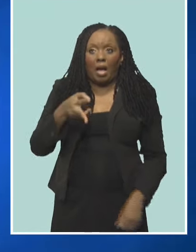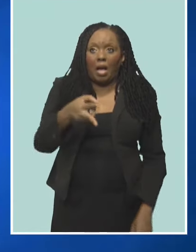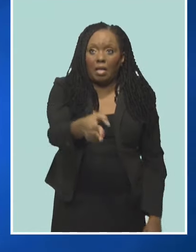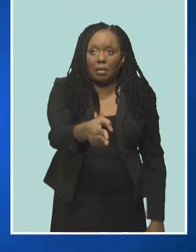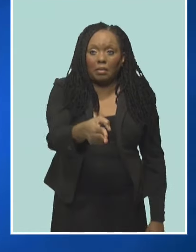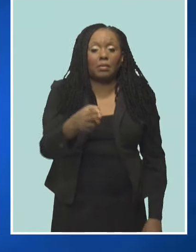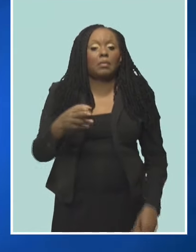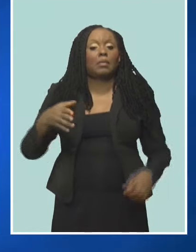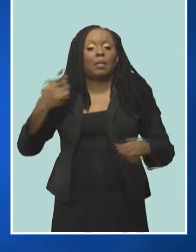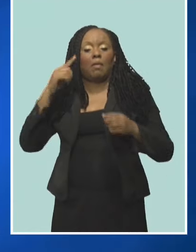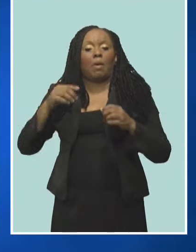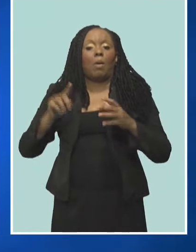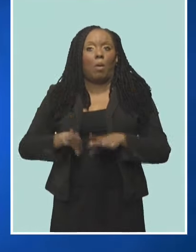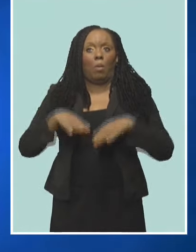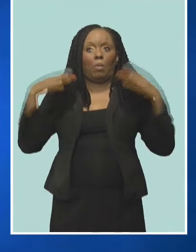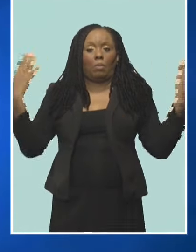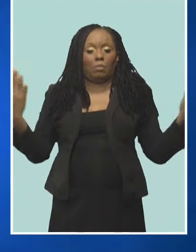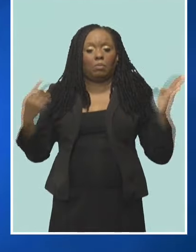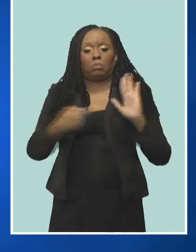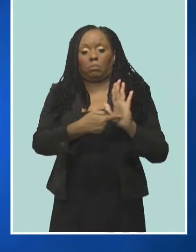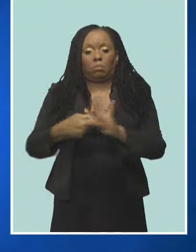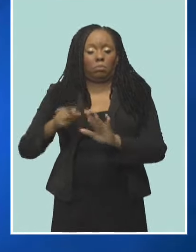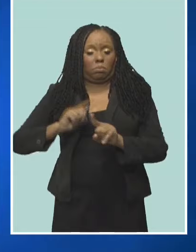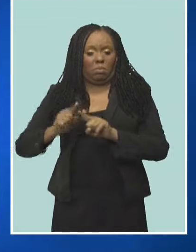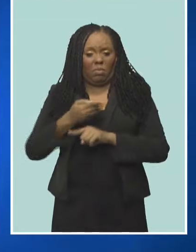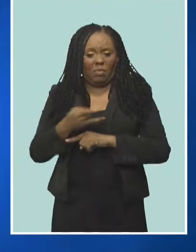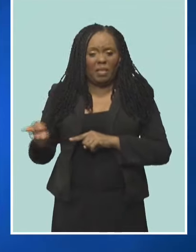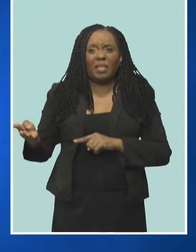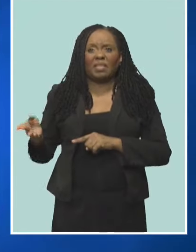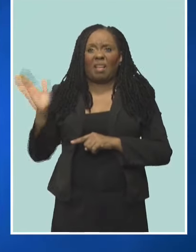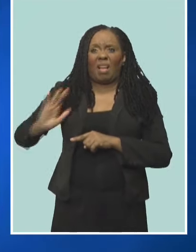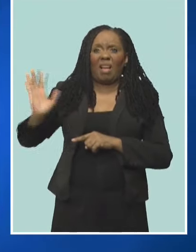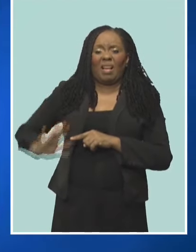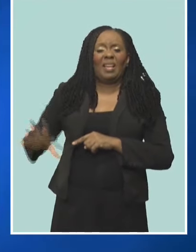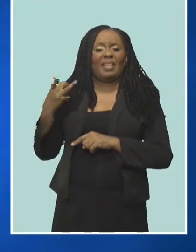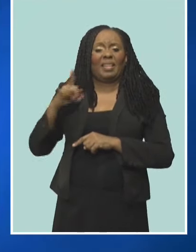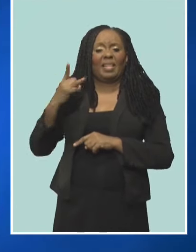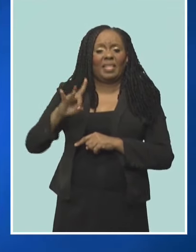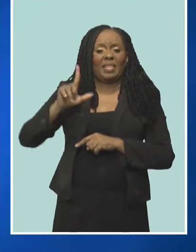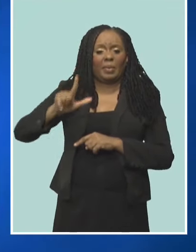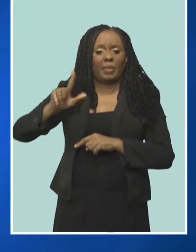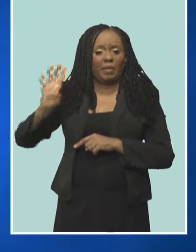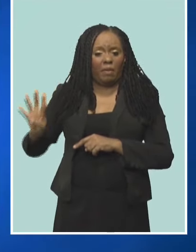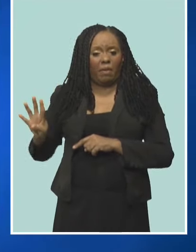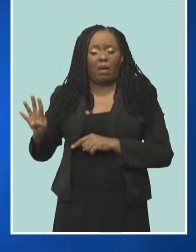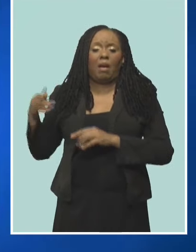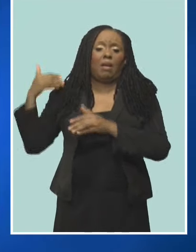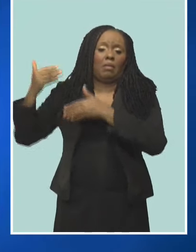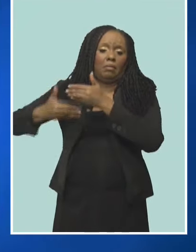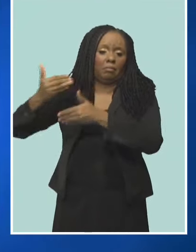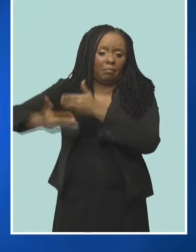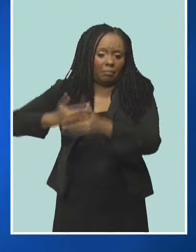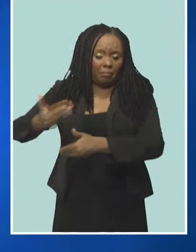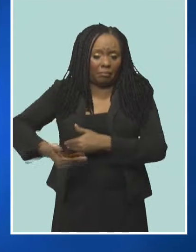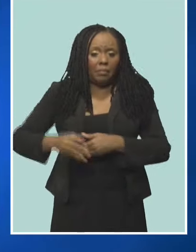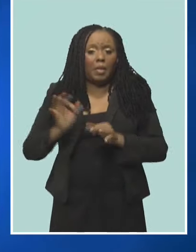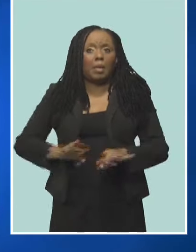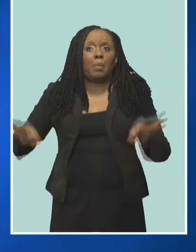of former bishops from 1824 to the present, as well as historical vestry minutes, among other